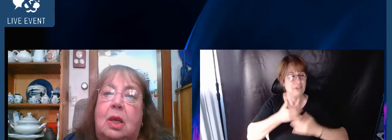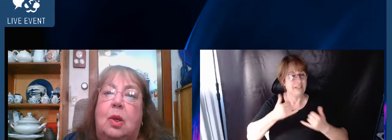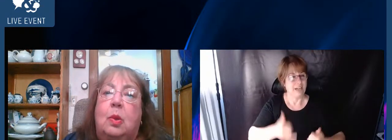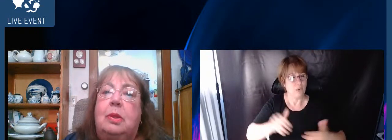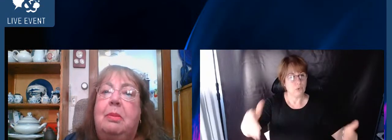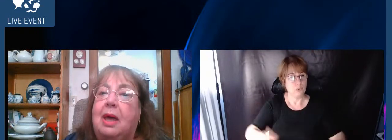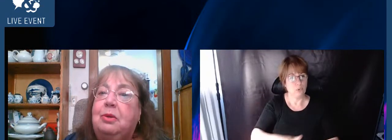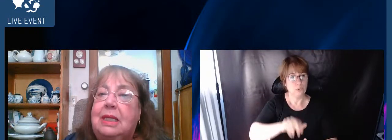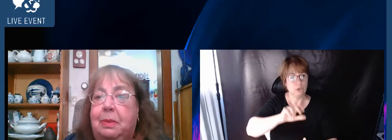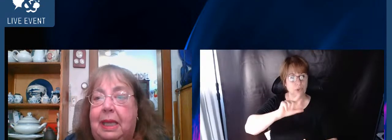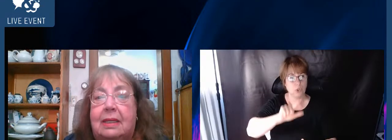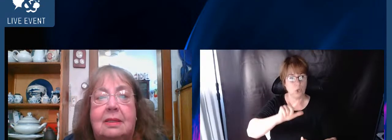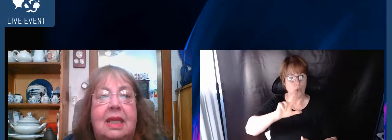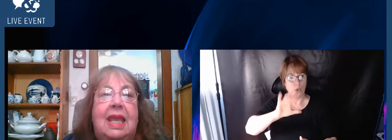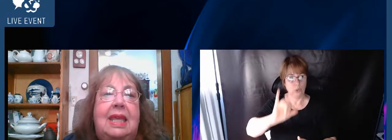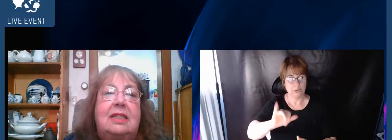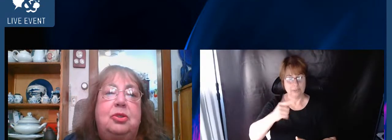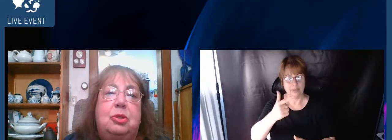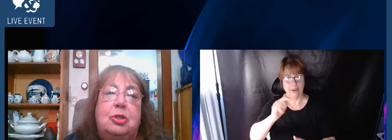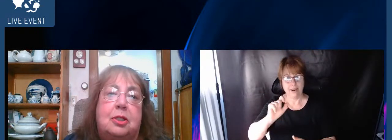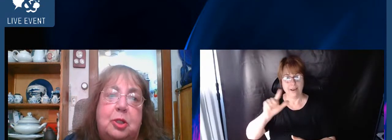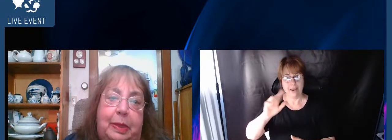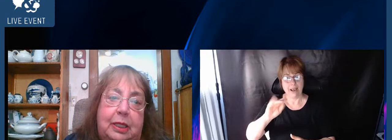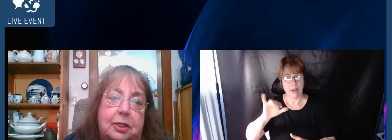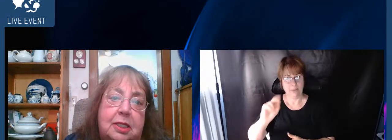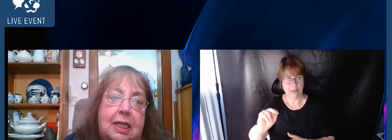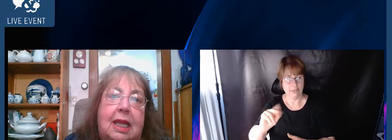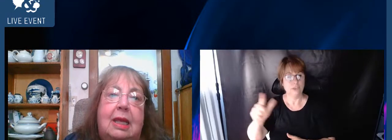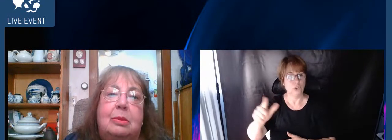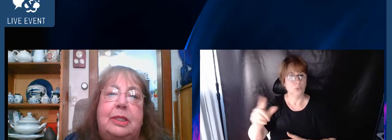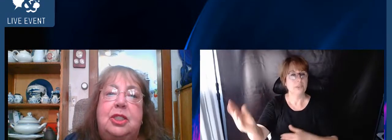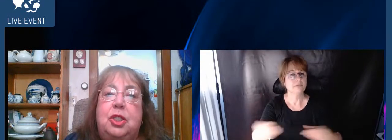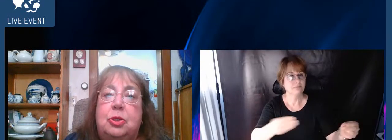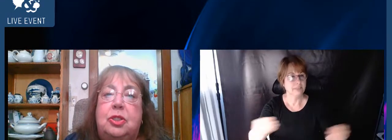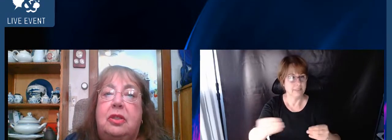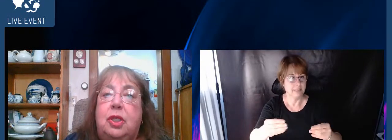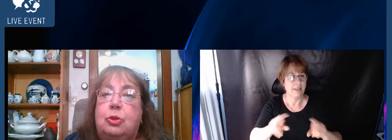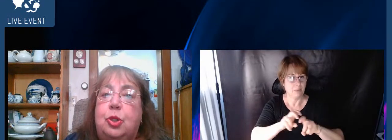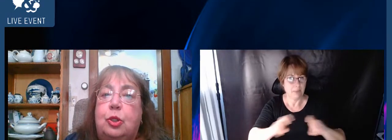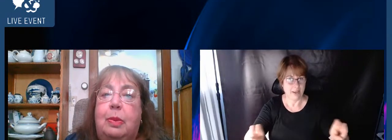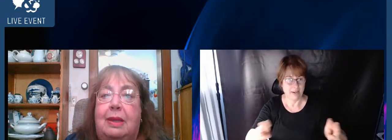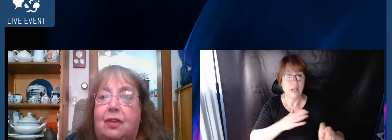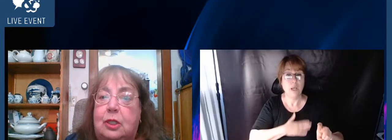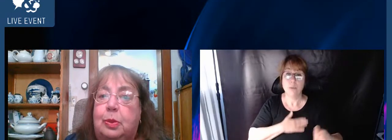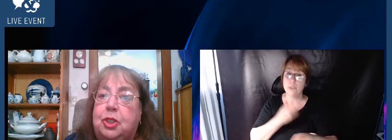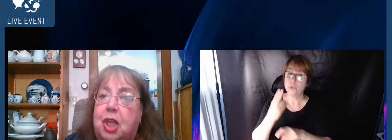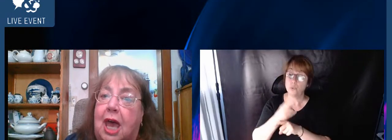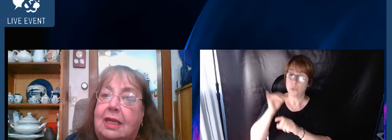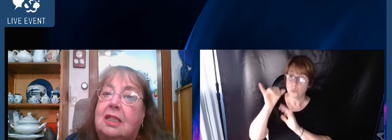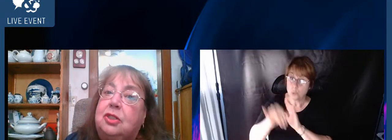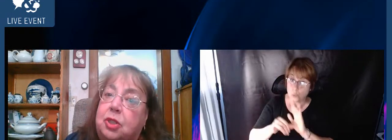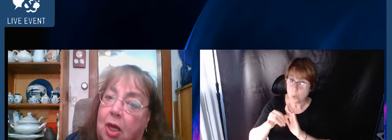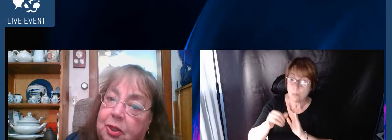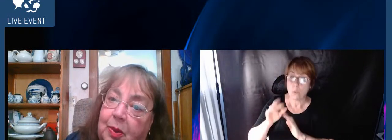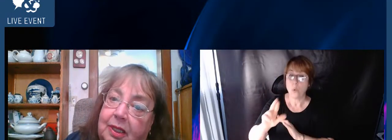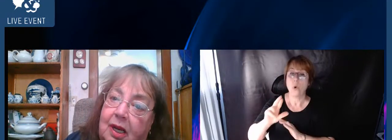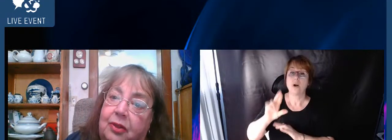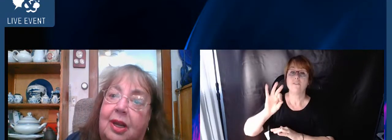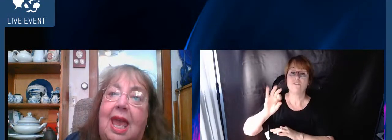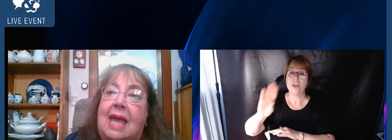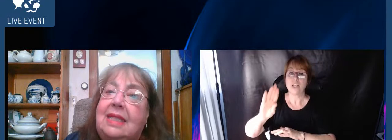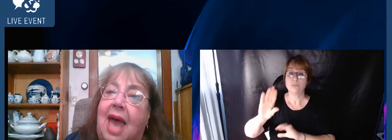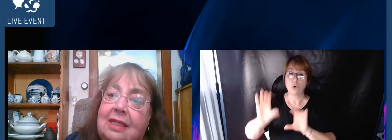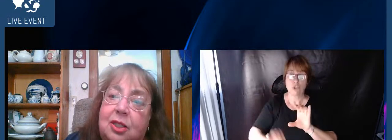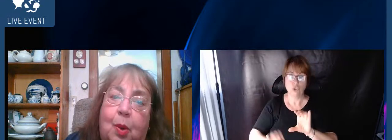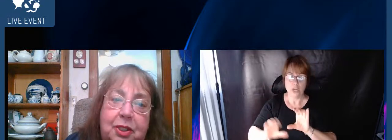Gellman, who will moderate the panel and introduce our speakers. Please use the YouTube and Facebook chat to talk to one